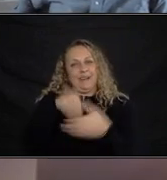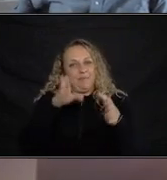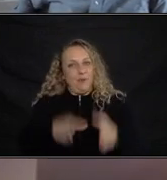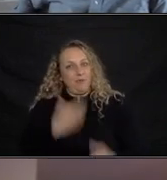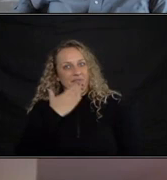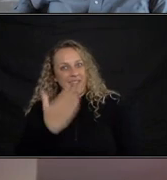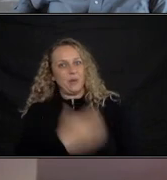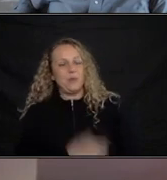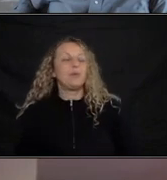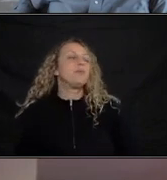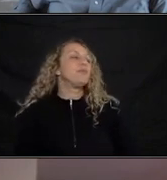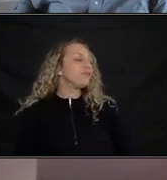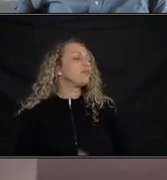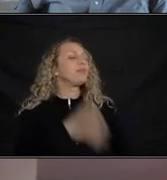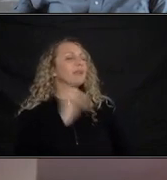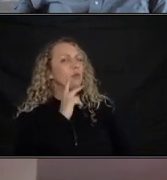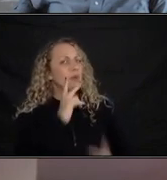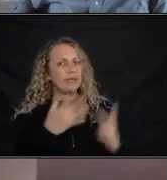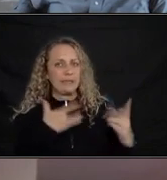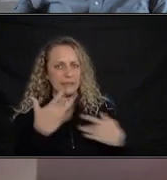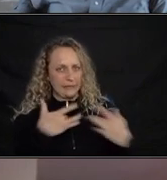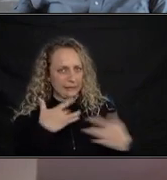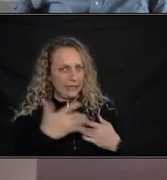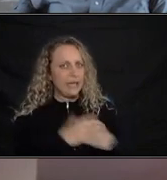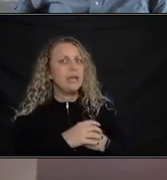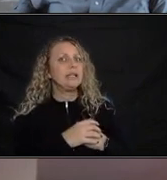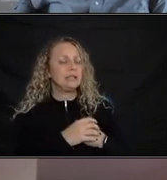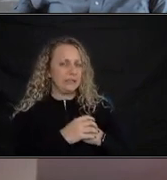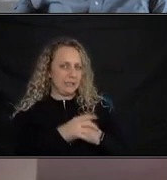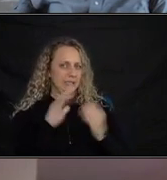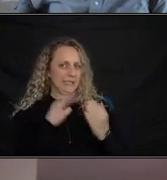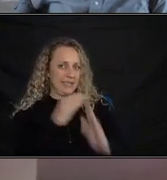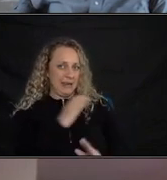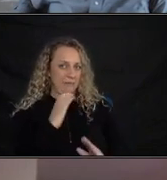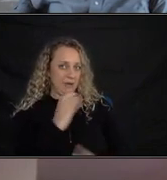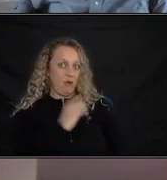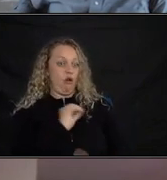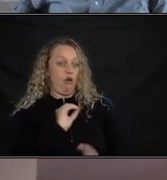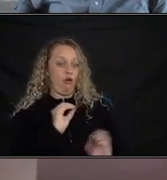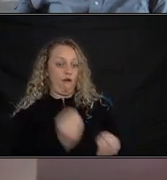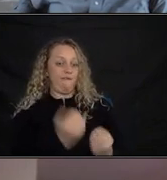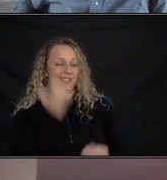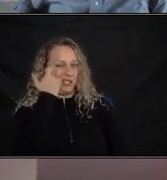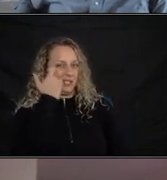And it's a very exciting. The city commission office just got